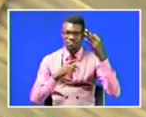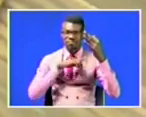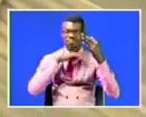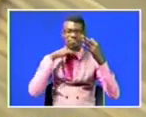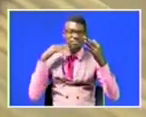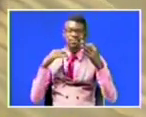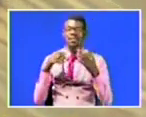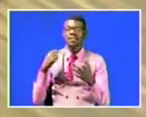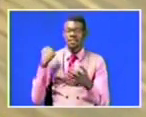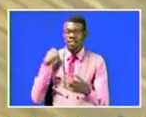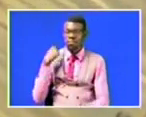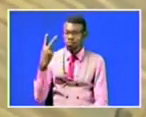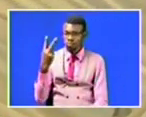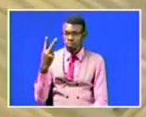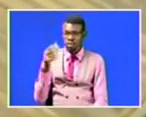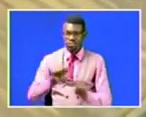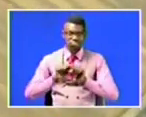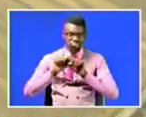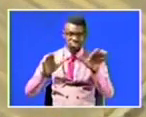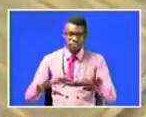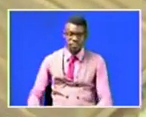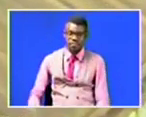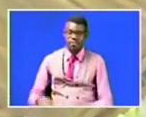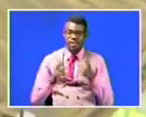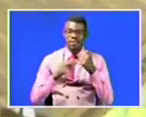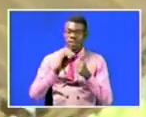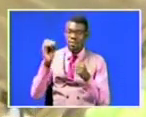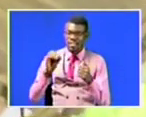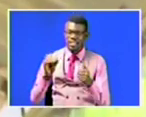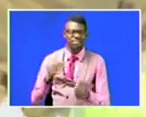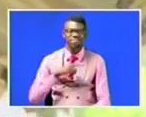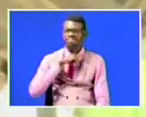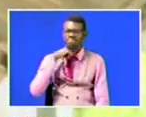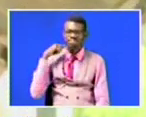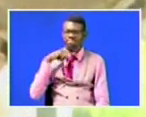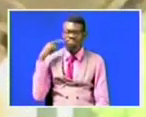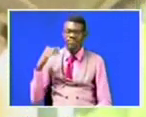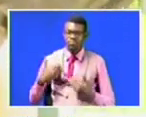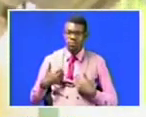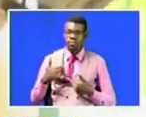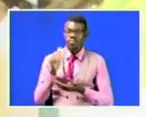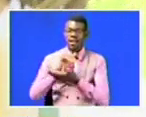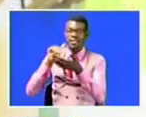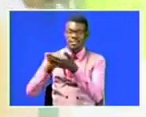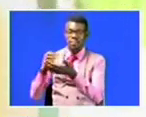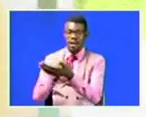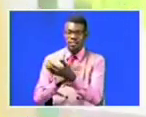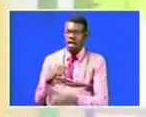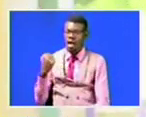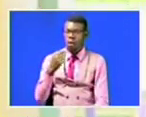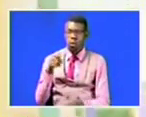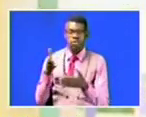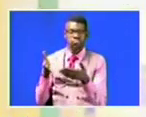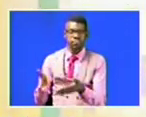non-communicable diseases with a mortality rate of 7%. This is the only cancer center in the entire region serving